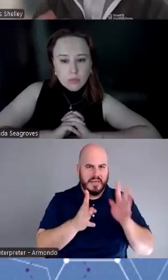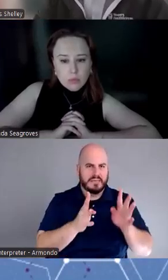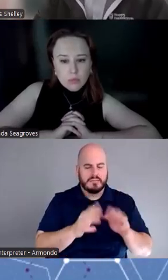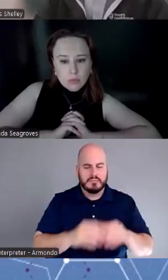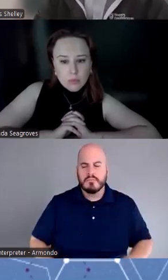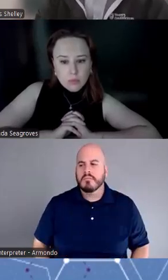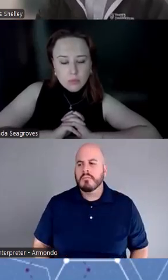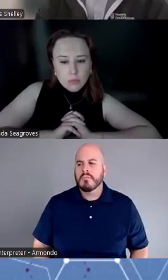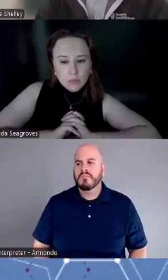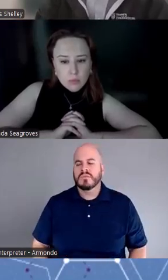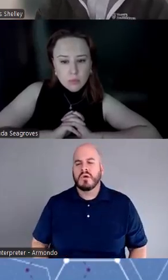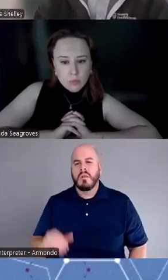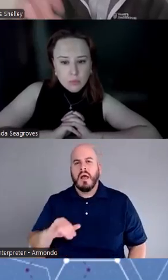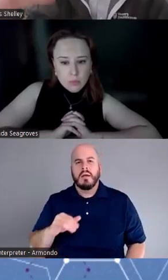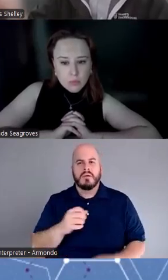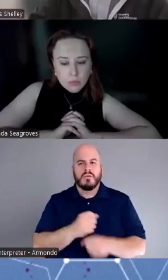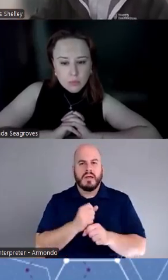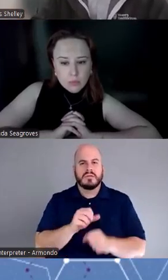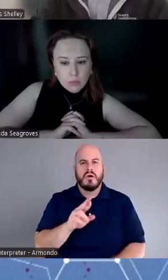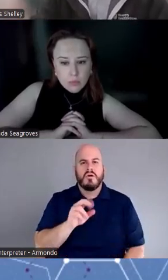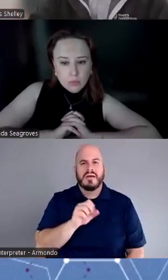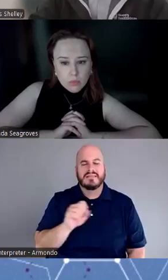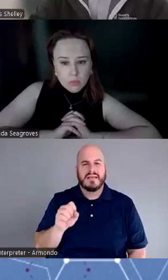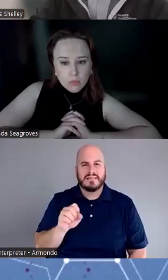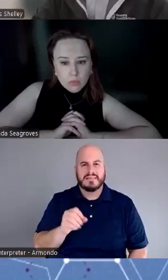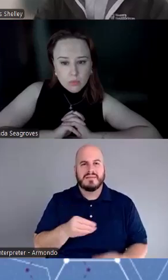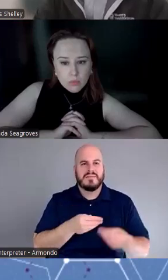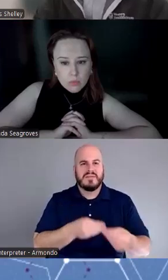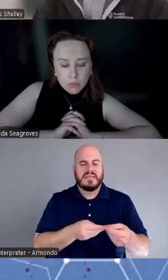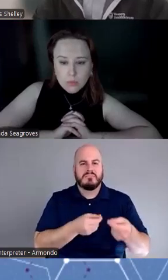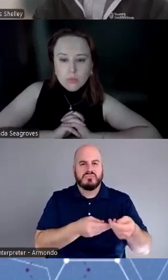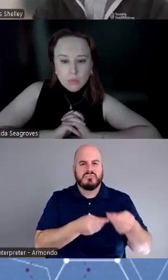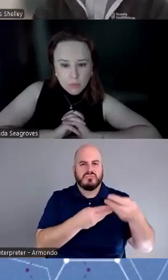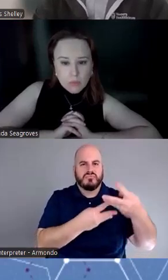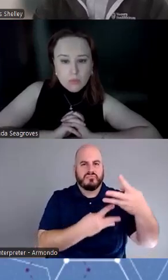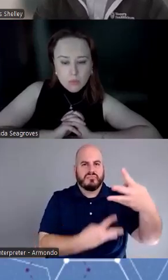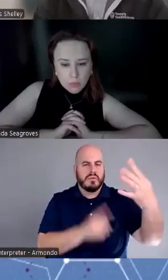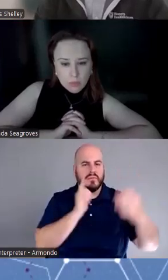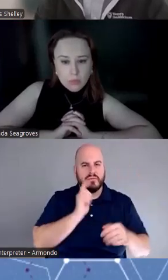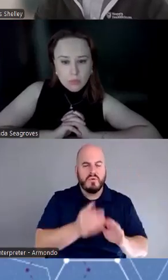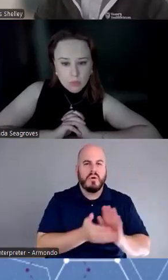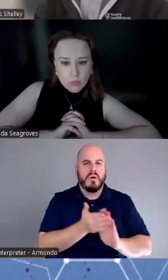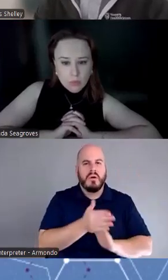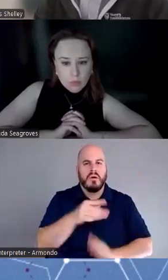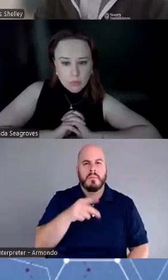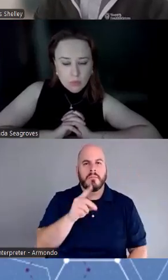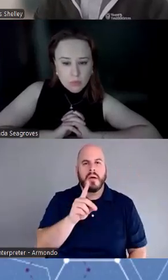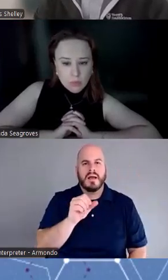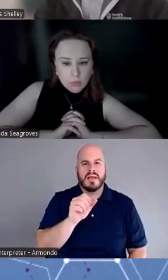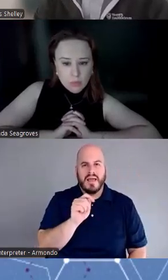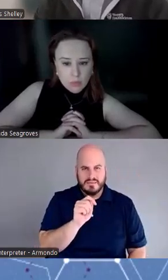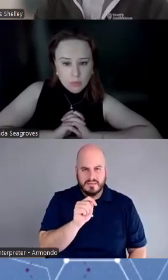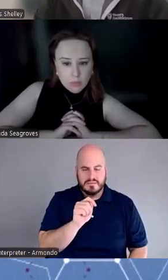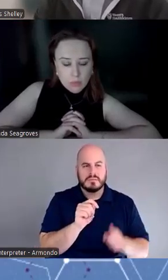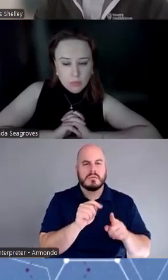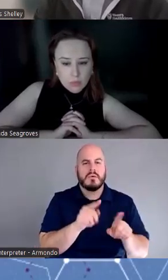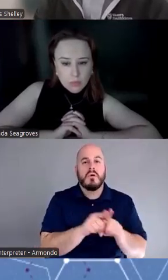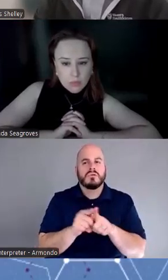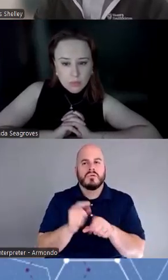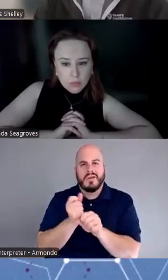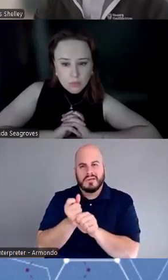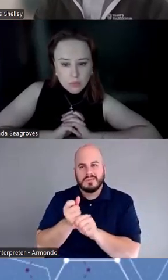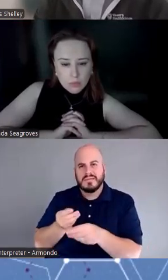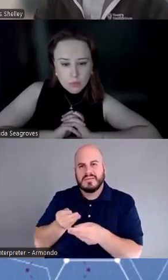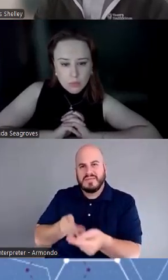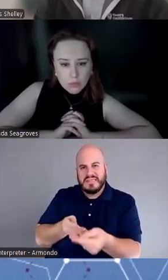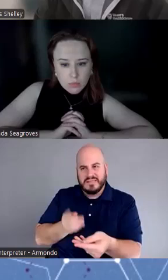the same way it creates an RSS feed to run a podcast, it creates a feed of all